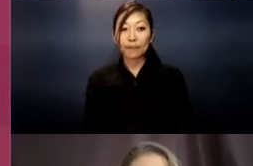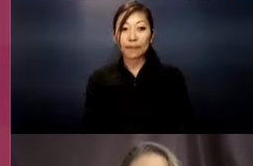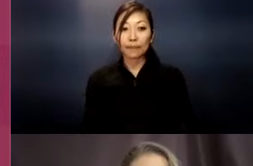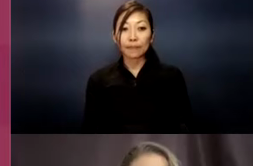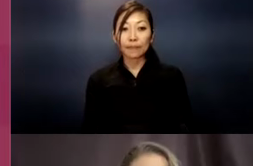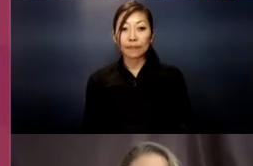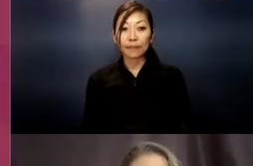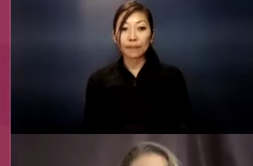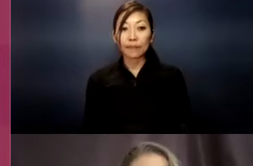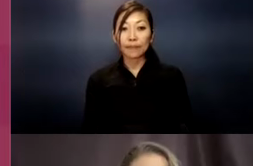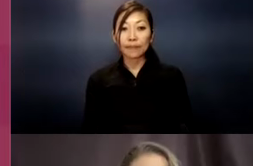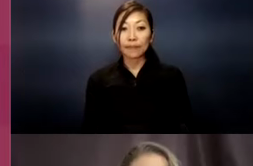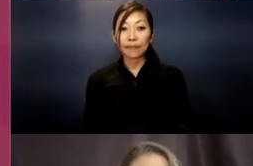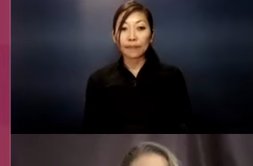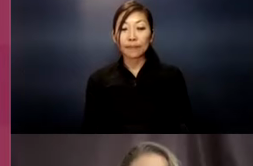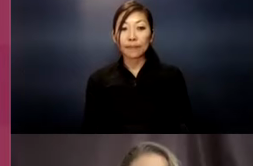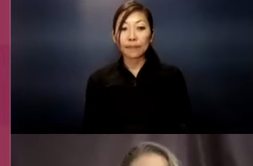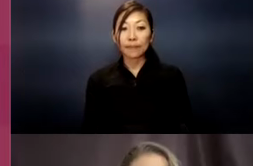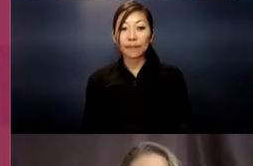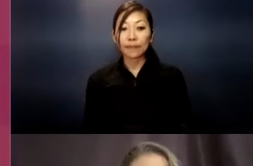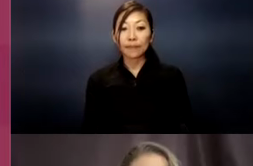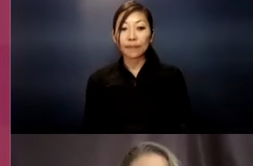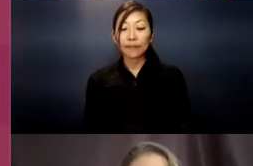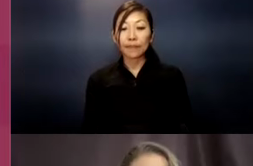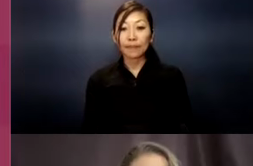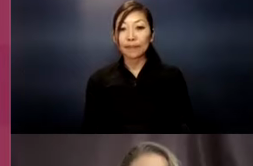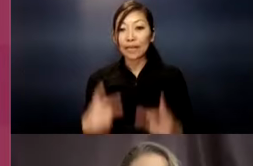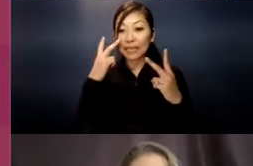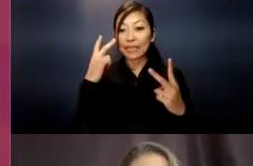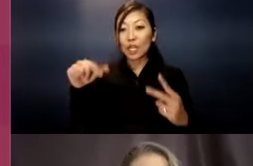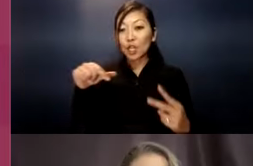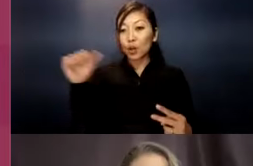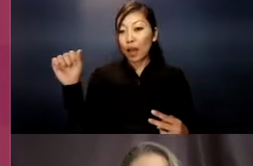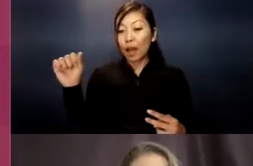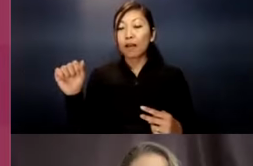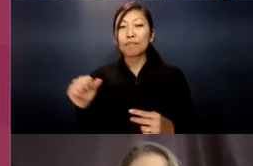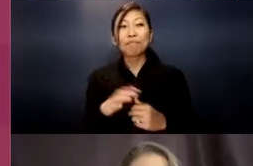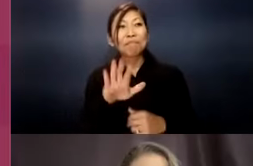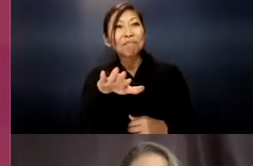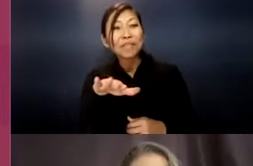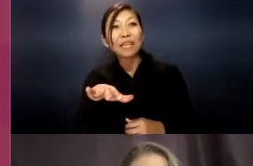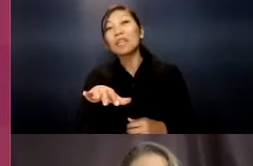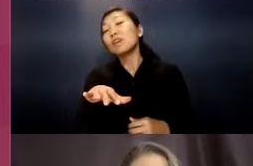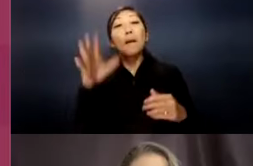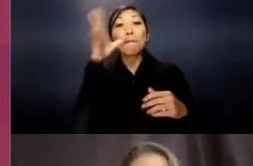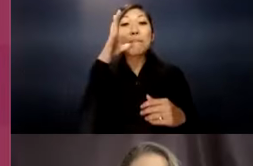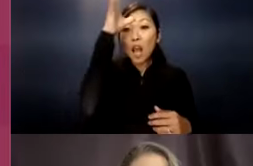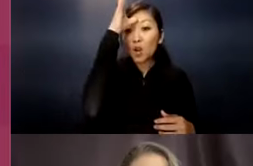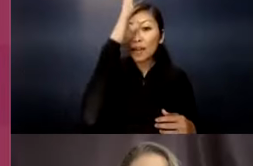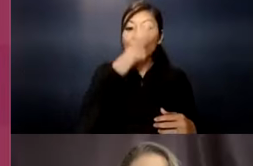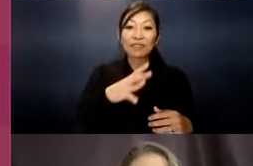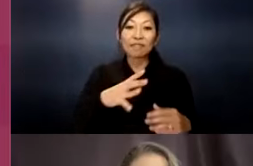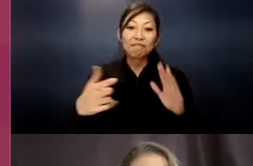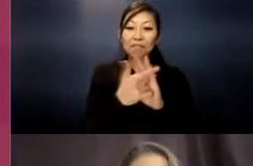Q&A. Someone in the Q&A is asking, any tips for working with youth whose parents forbid them from dating at all,